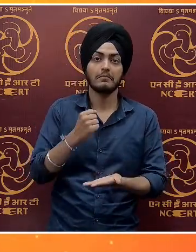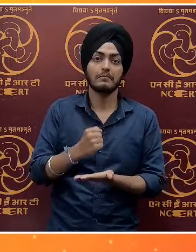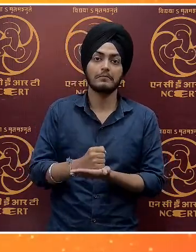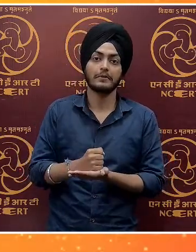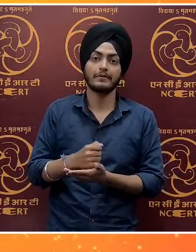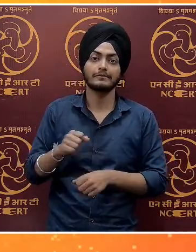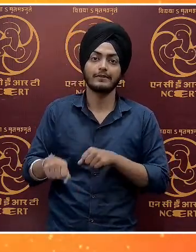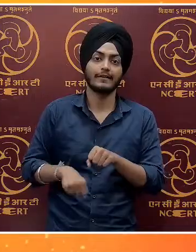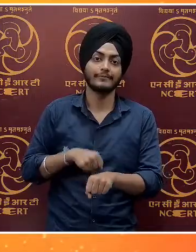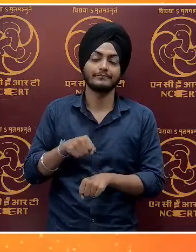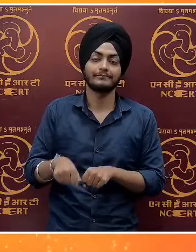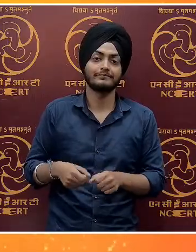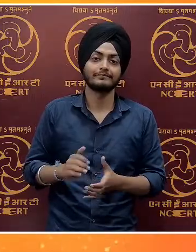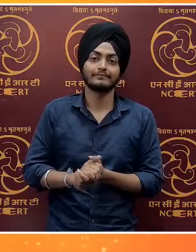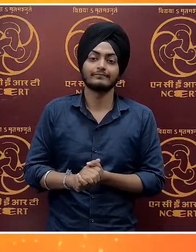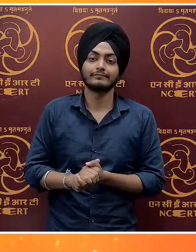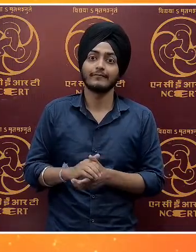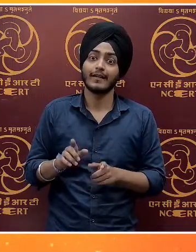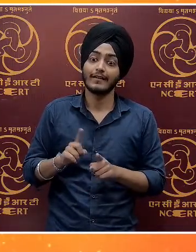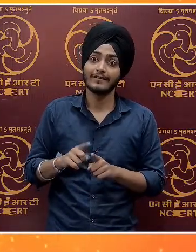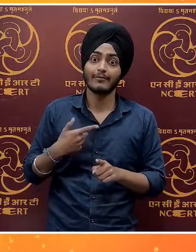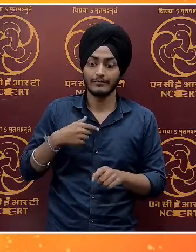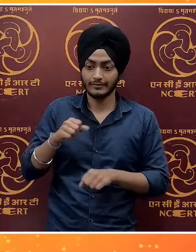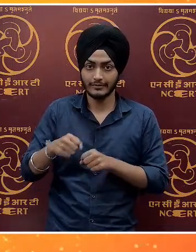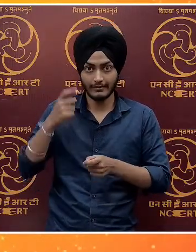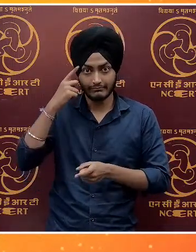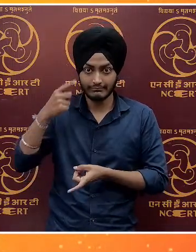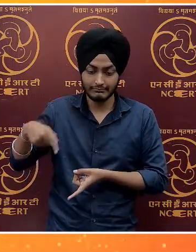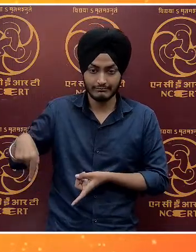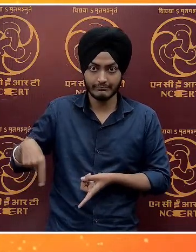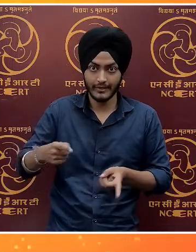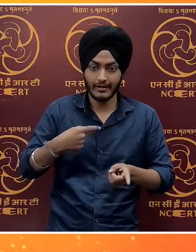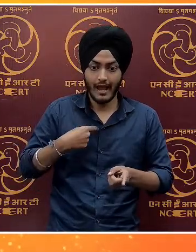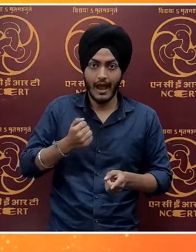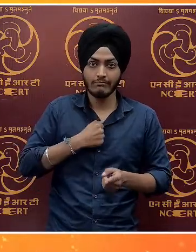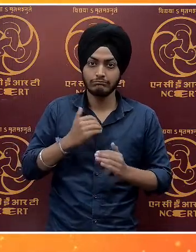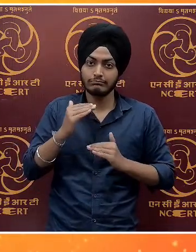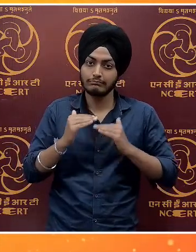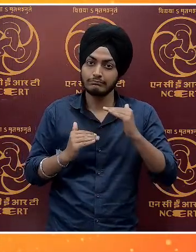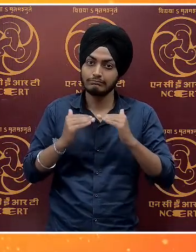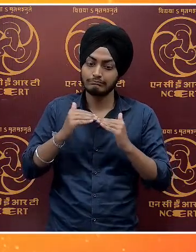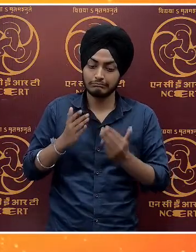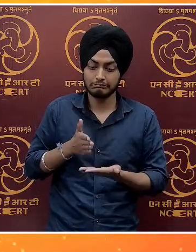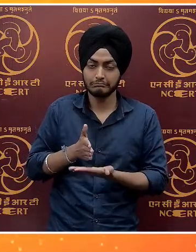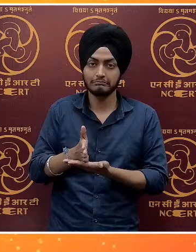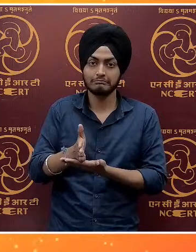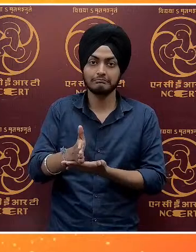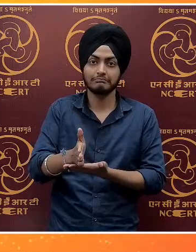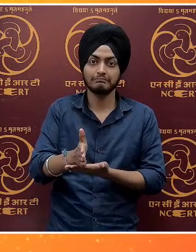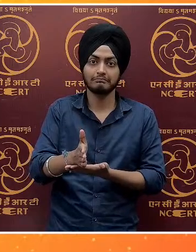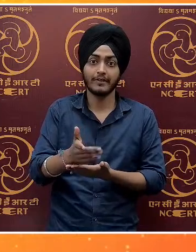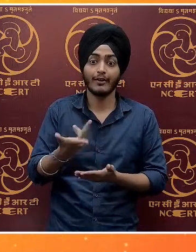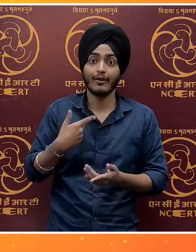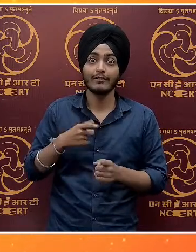track. So it means I know how to keep the balance. Yes, how to keep the balance, and it is very, very necessary